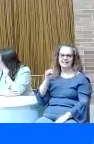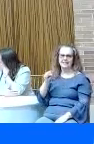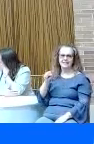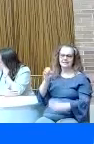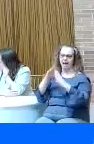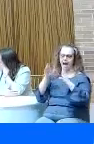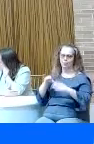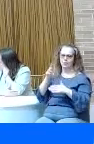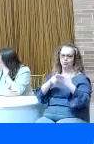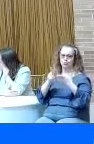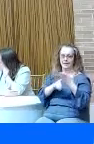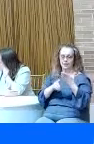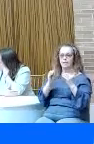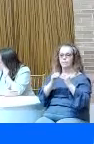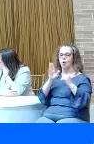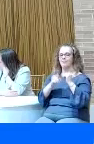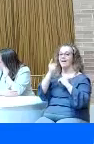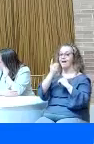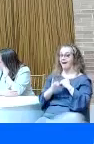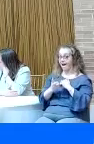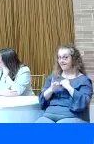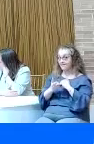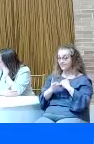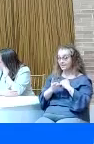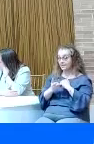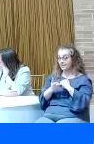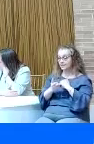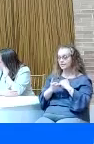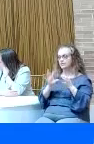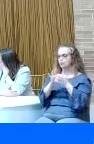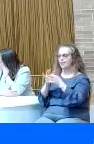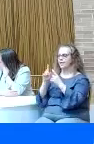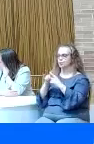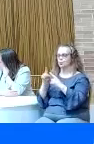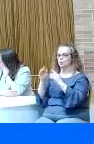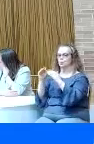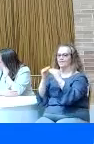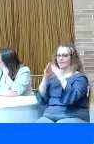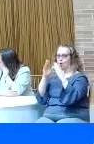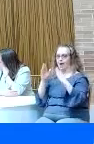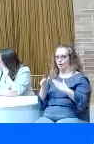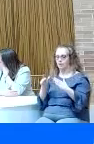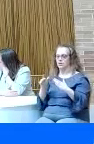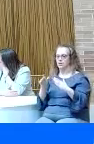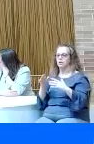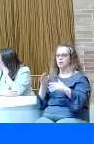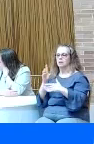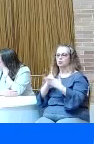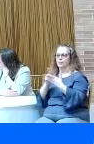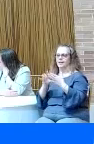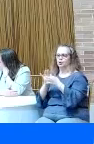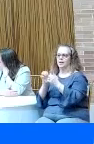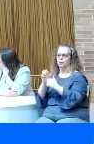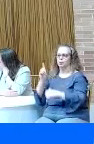over half of the ca the complaints that get filed with our agency related to fair housing include allegations of discrimination based on